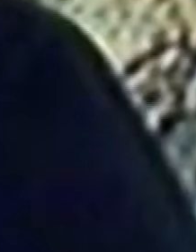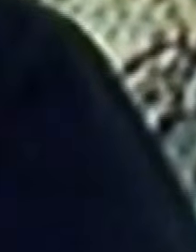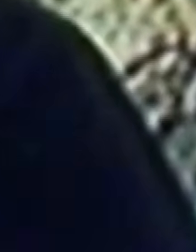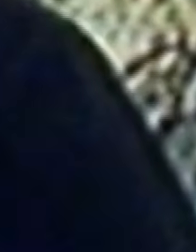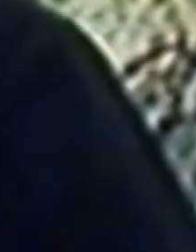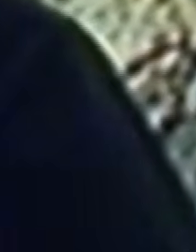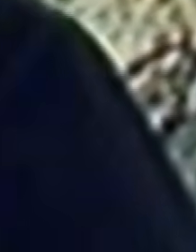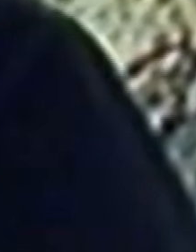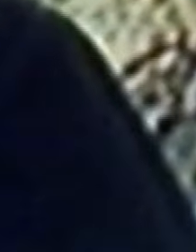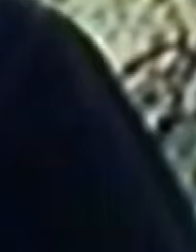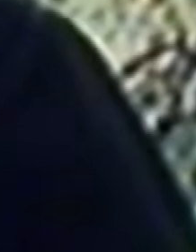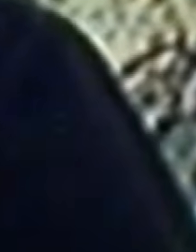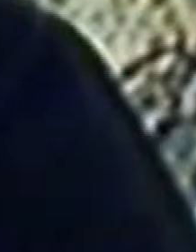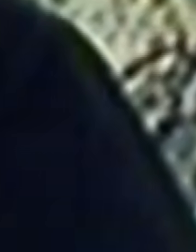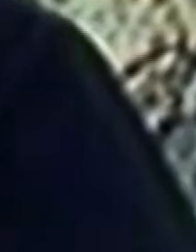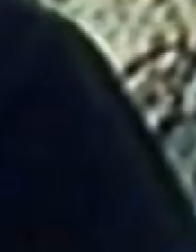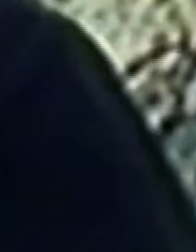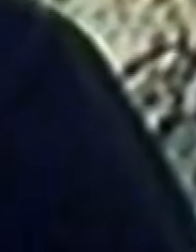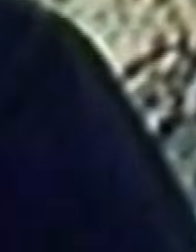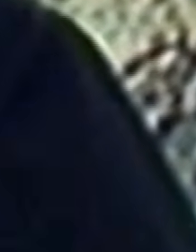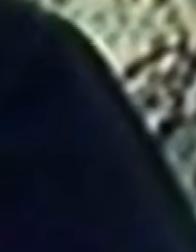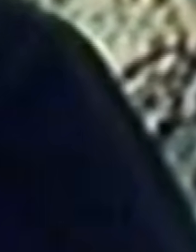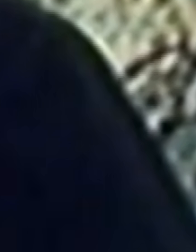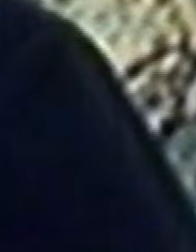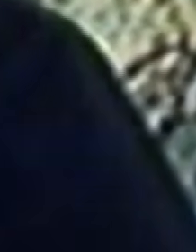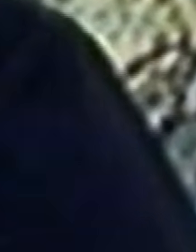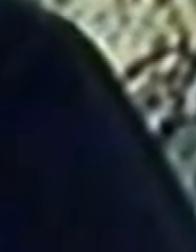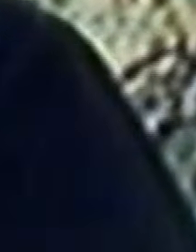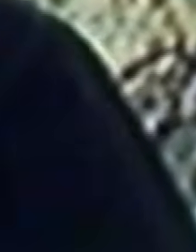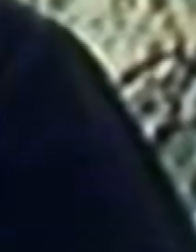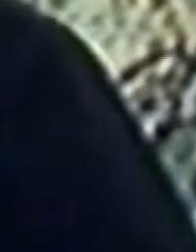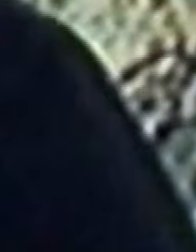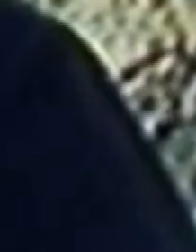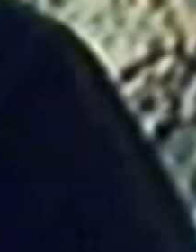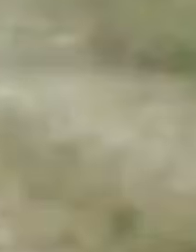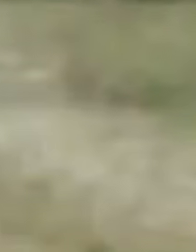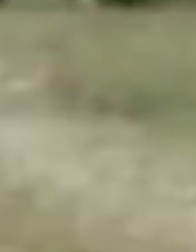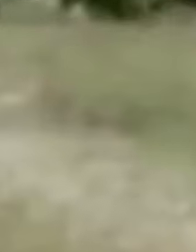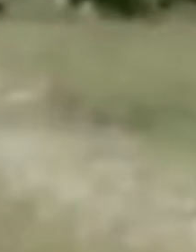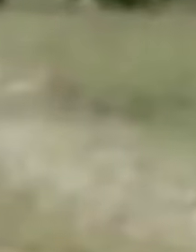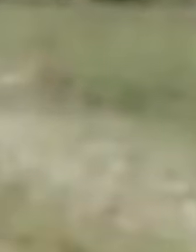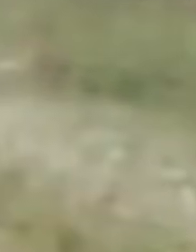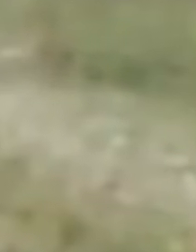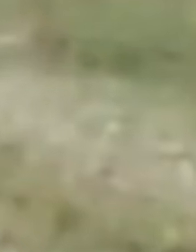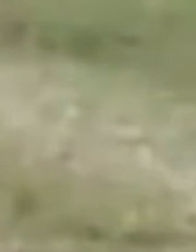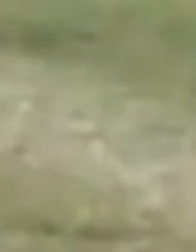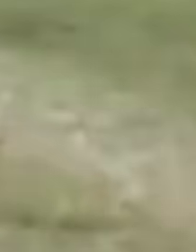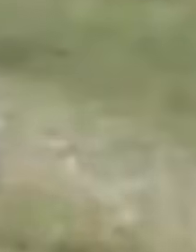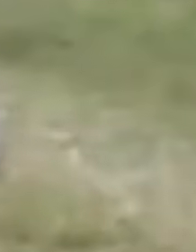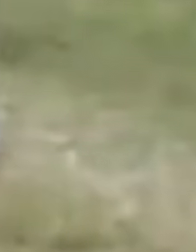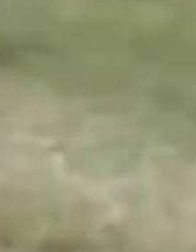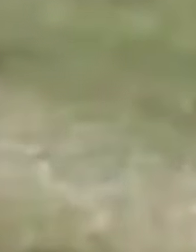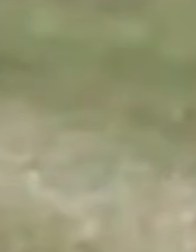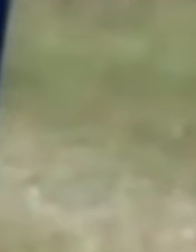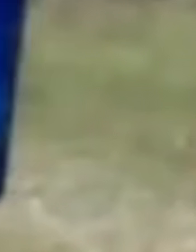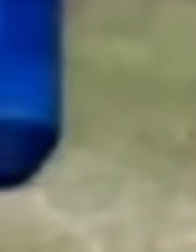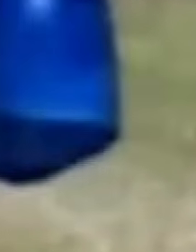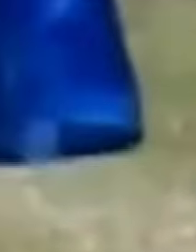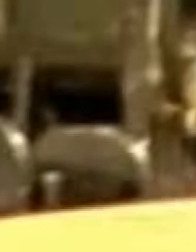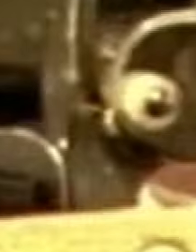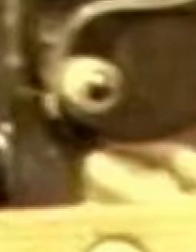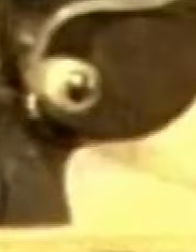world, are entitled to their right to self-determination and freedom.